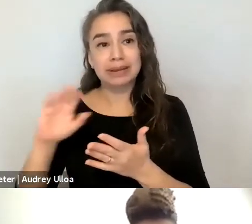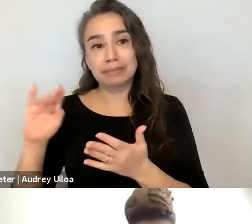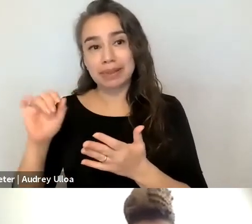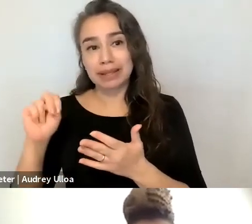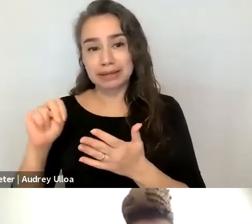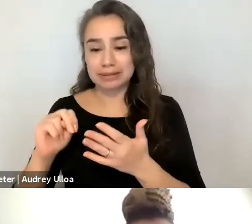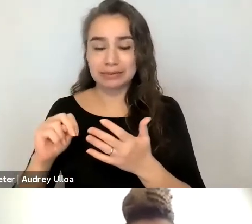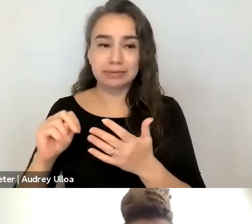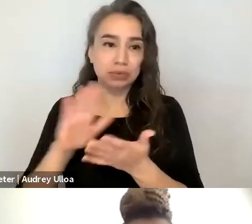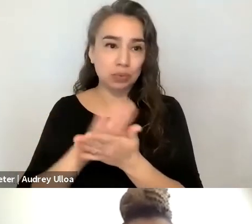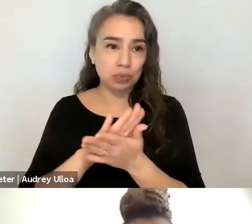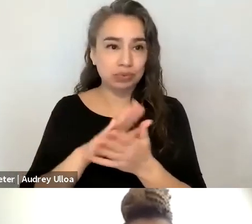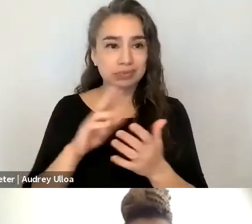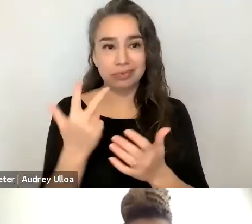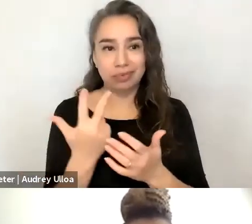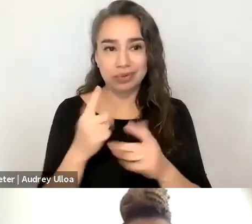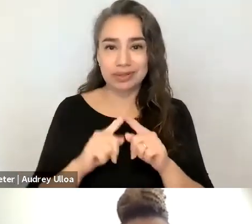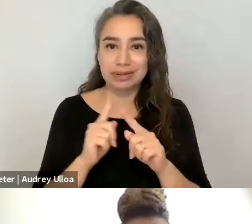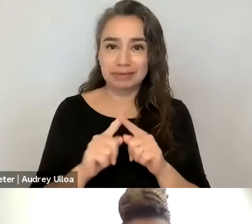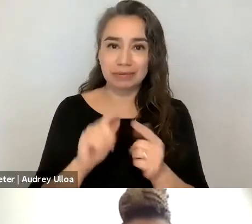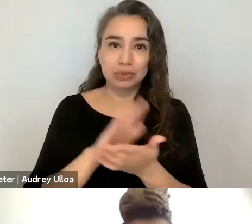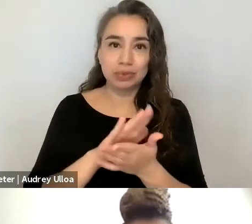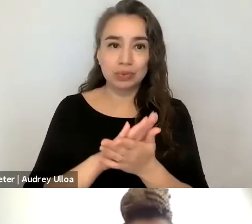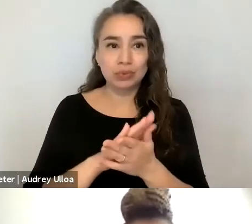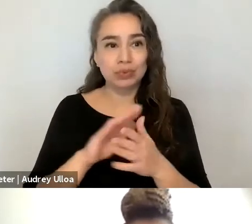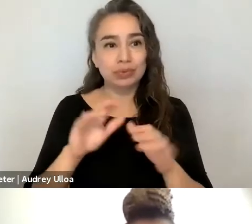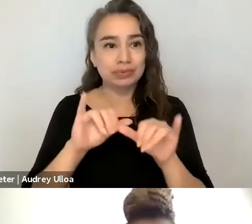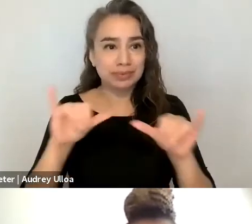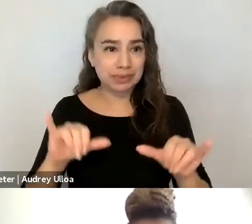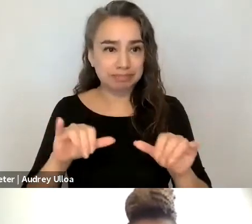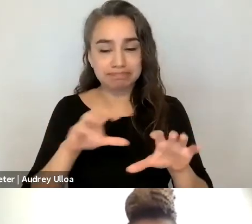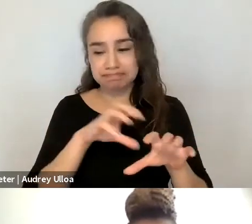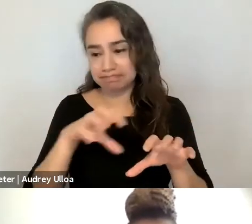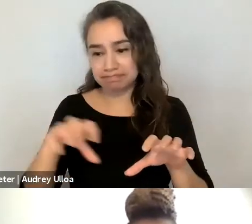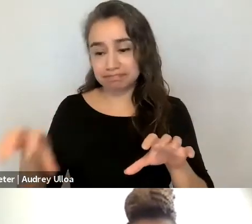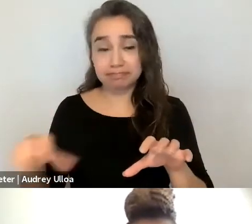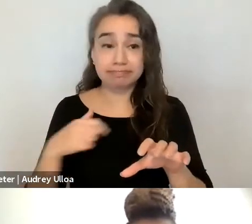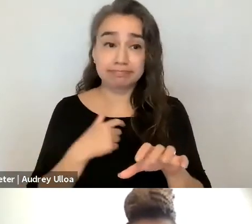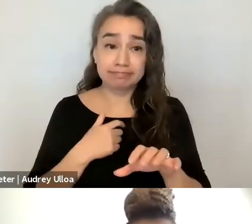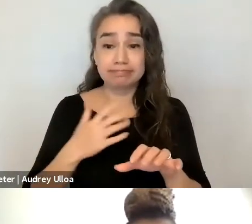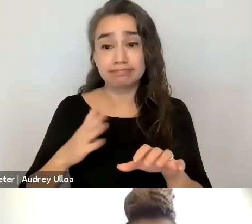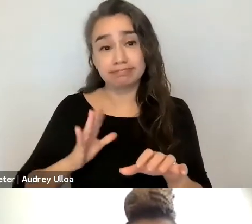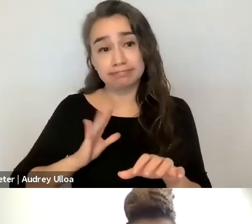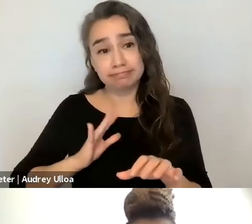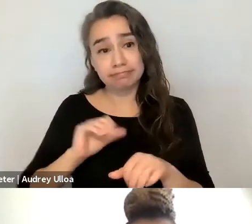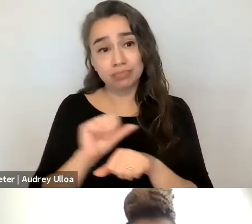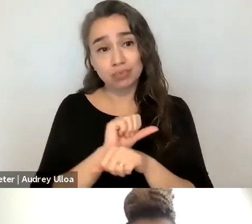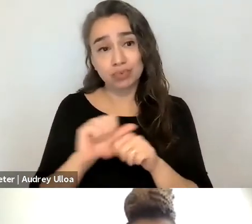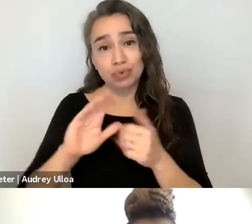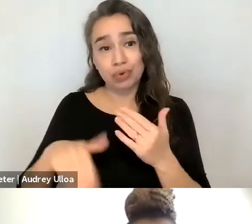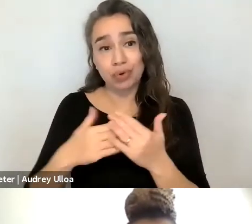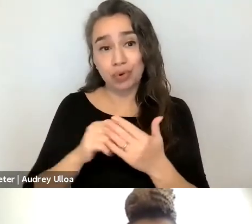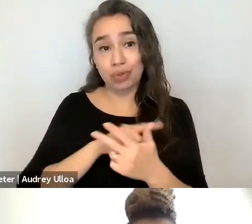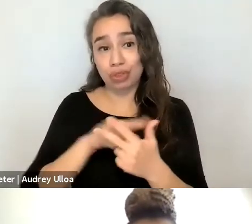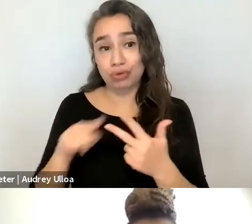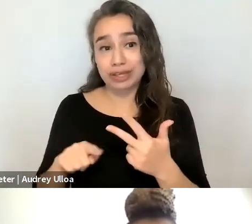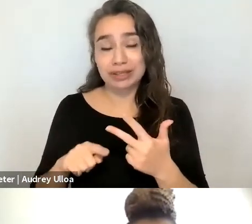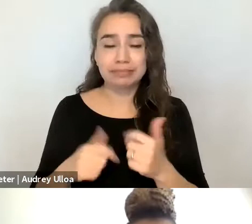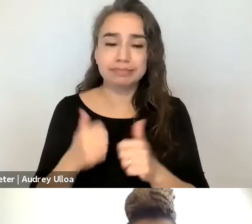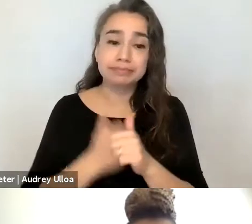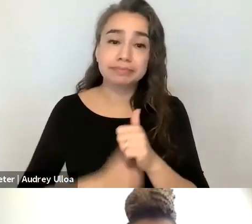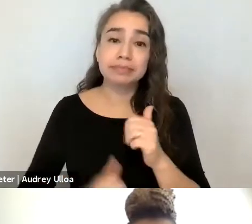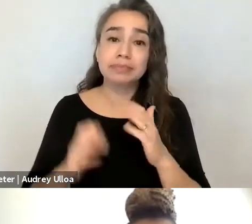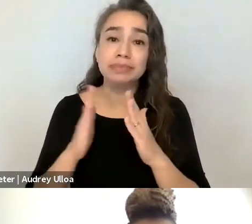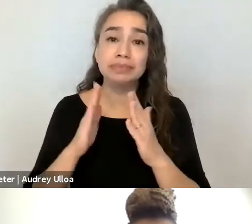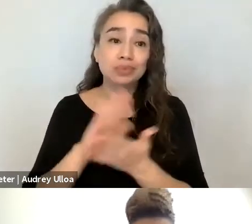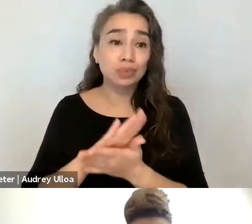have the luxury of working in all 3. Each school system has been different as far as like handling